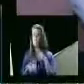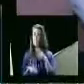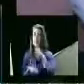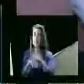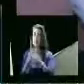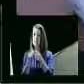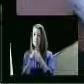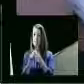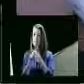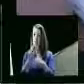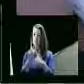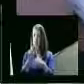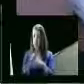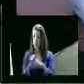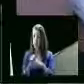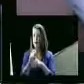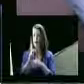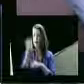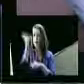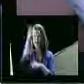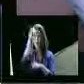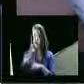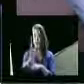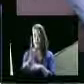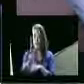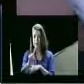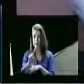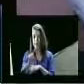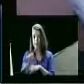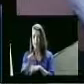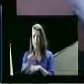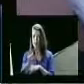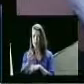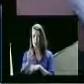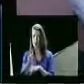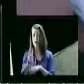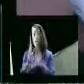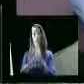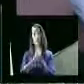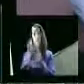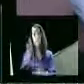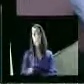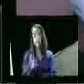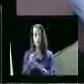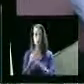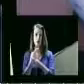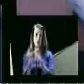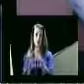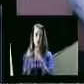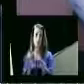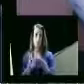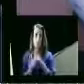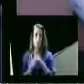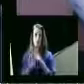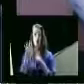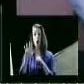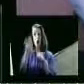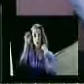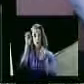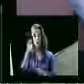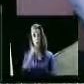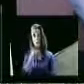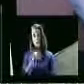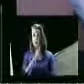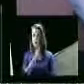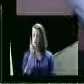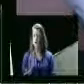as a specific learning disability in federal IDEA law. The schools must use that term. Her teacher told me she has